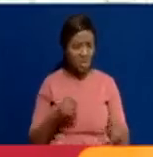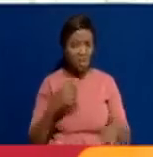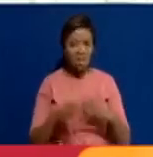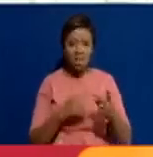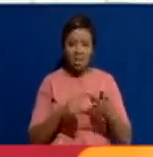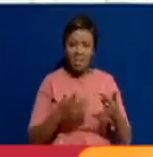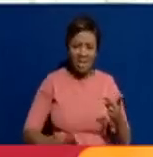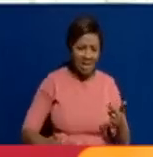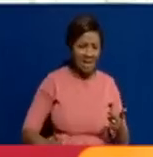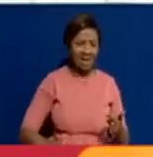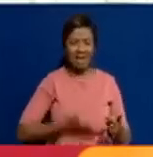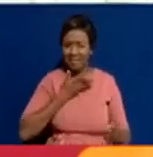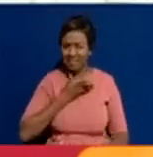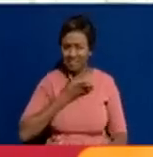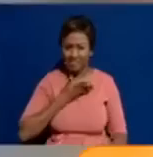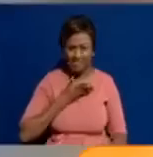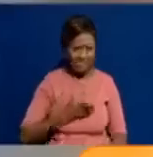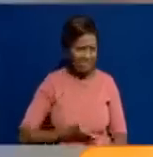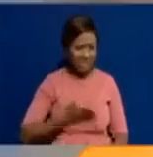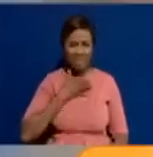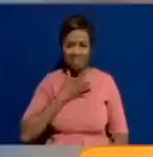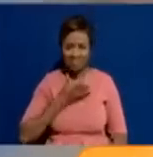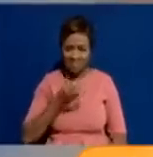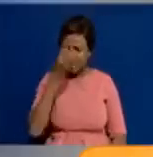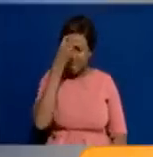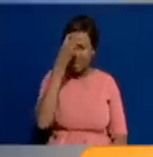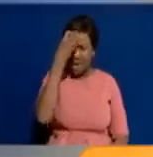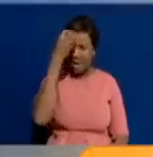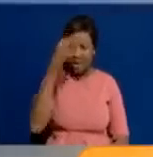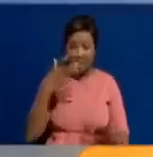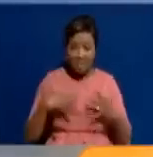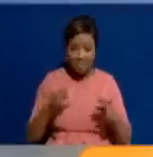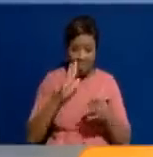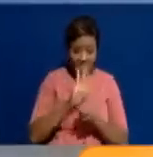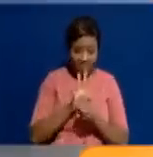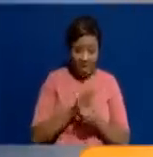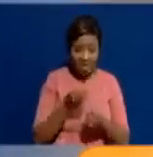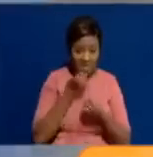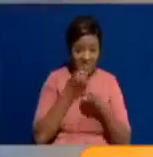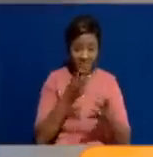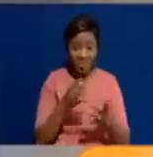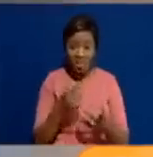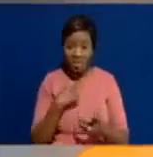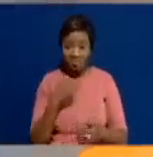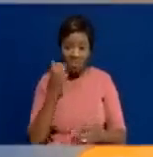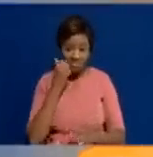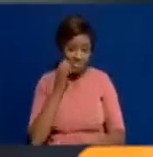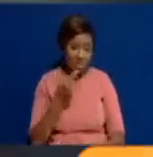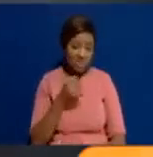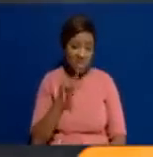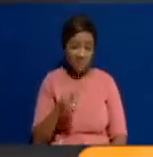becoming angry at everyone and everything. He says many people do not disclose their positive status because of